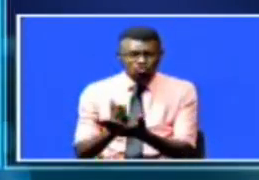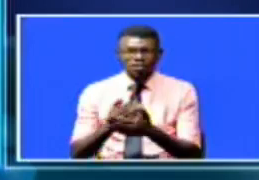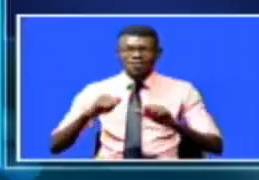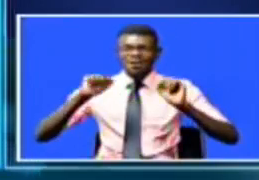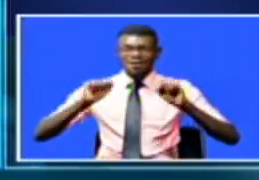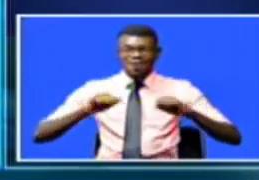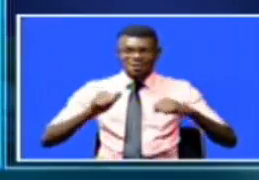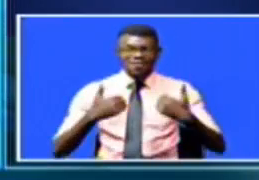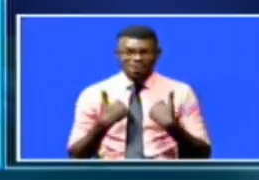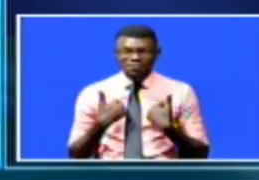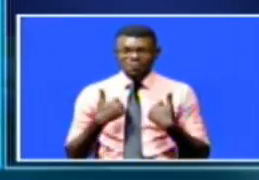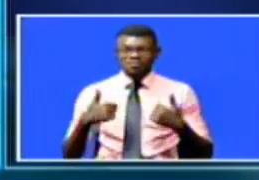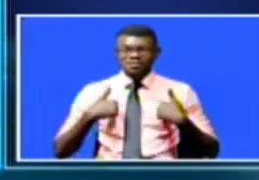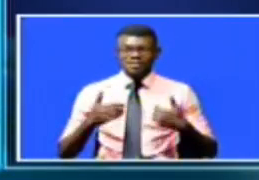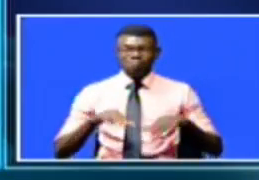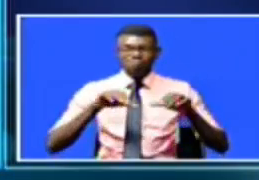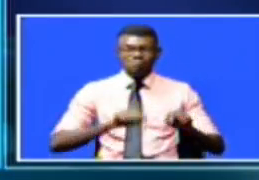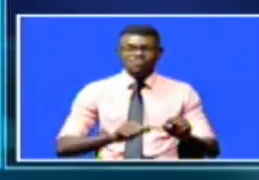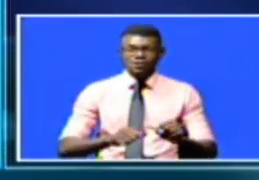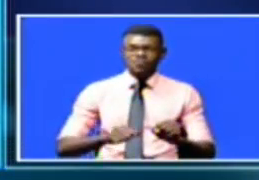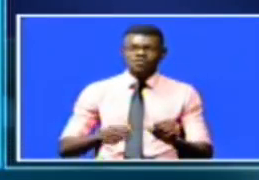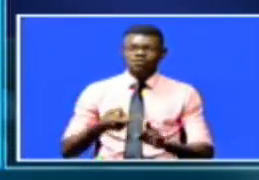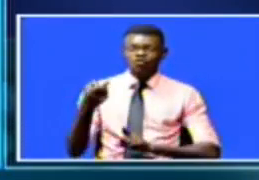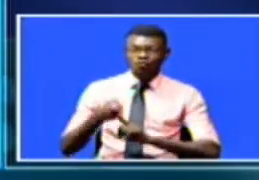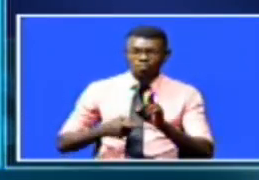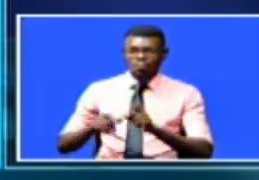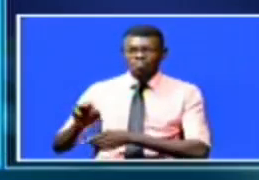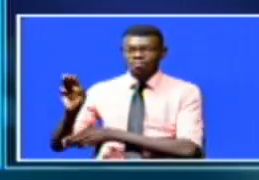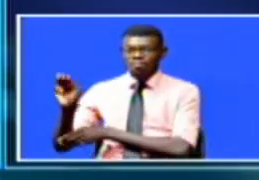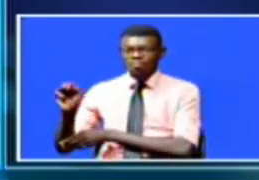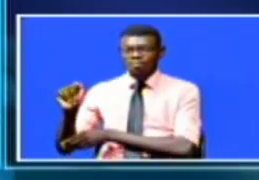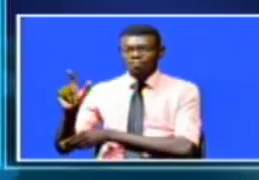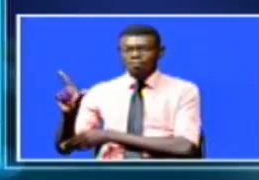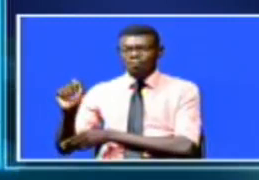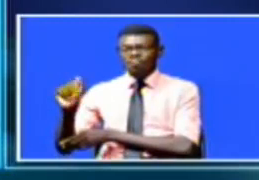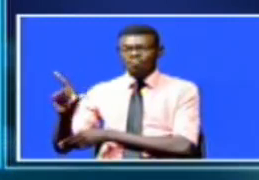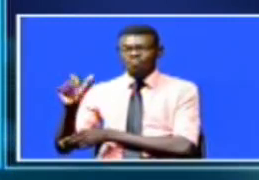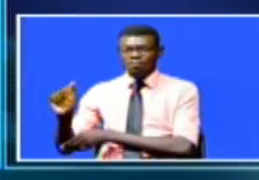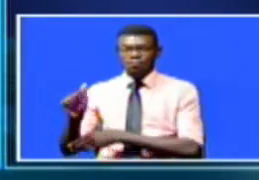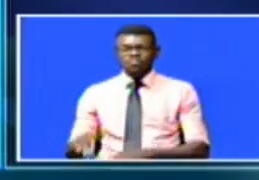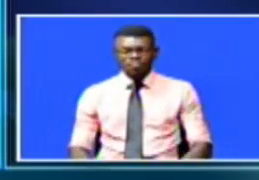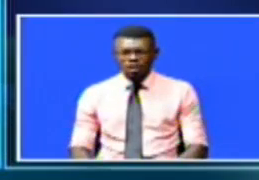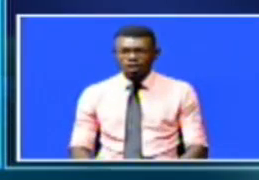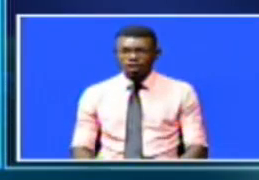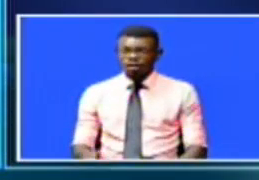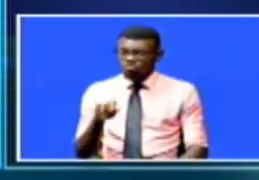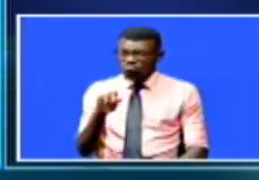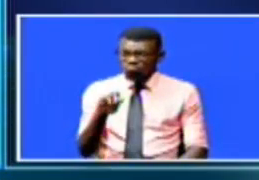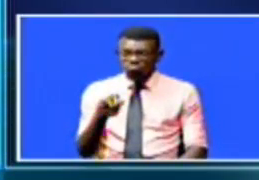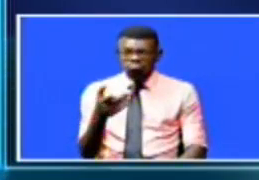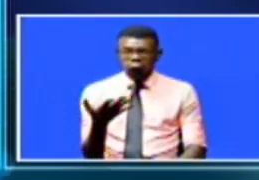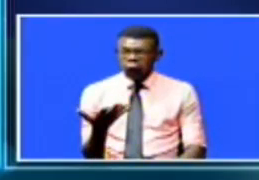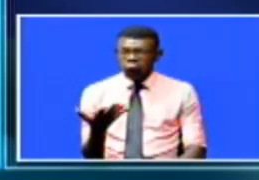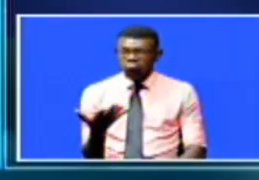that I would take over from Senator Cleophas Malala. That had nothing to